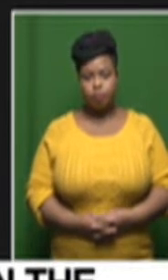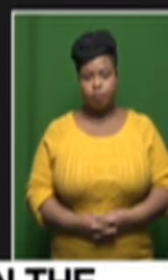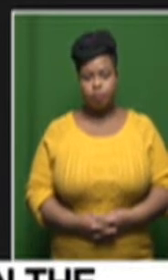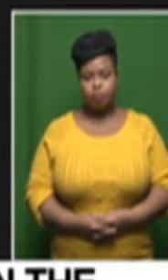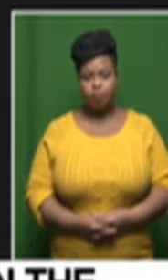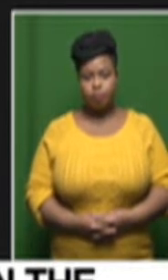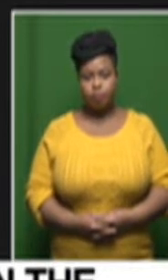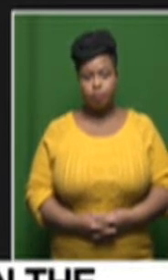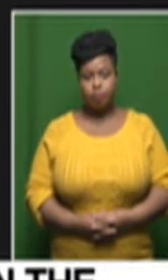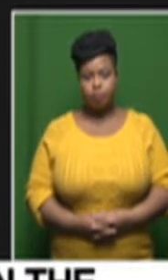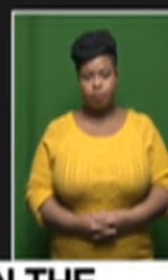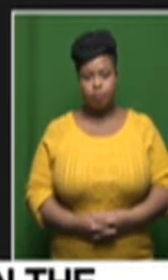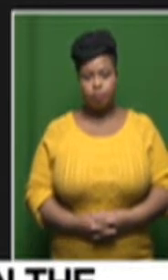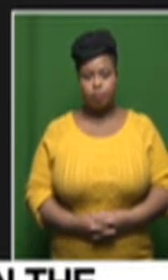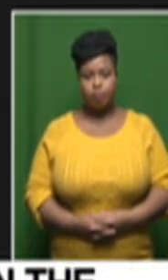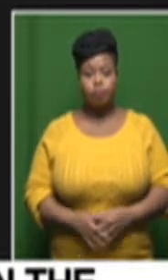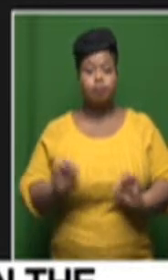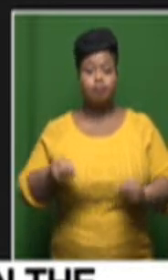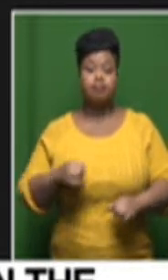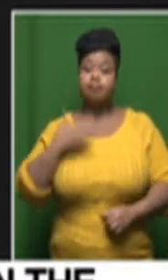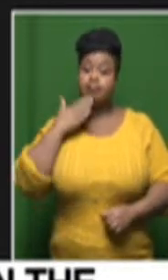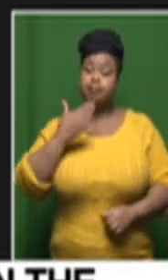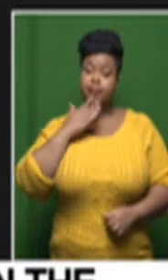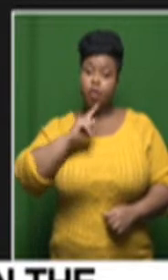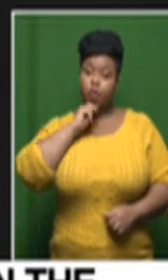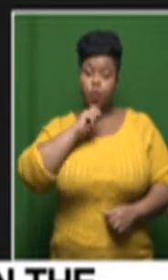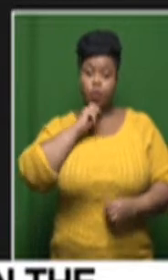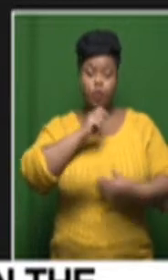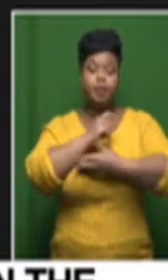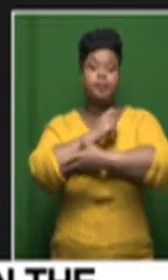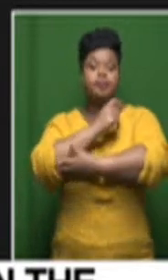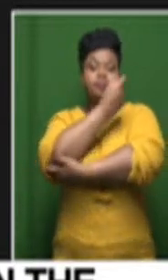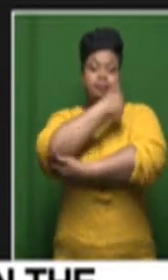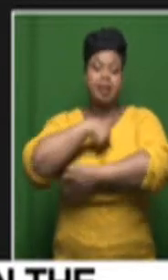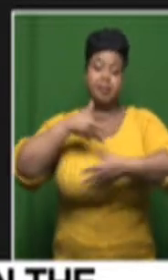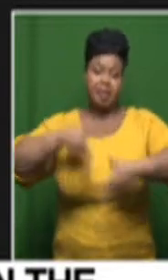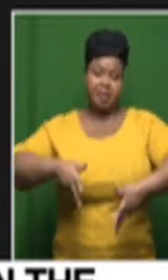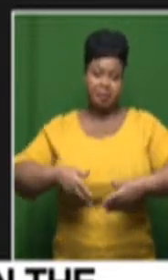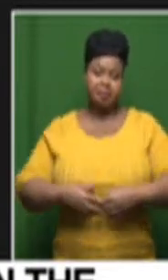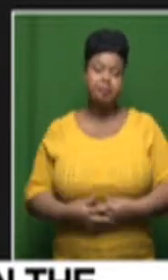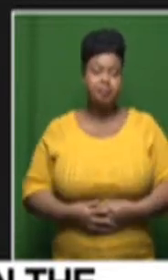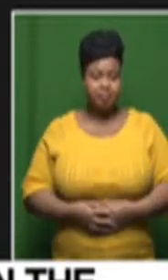Ms. Kamfa? Yes, thank you. Good morning. I am here.